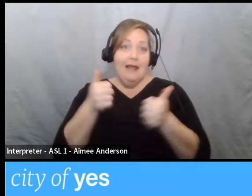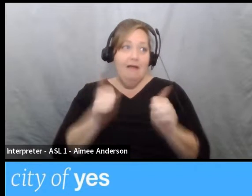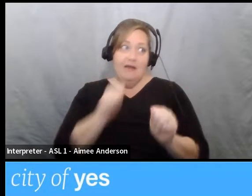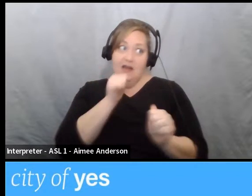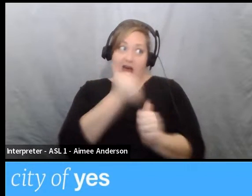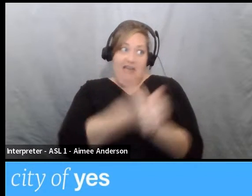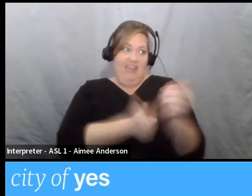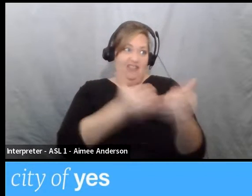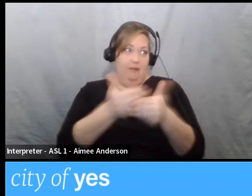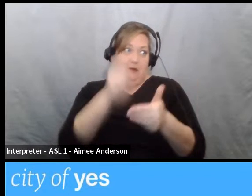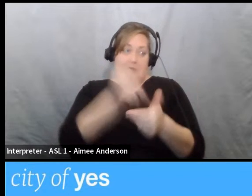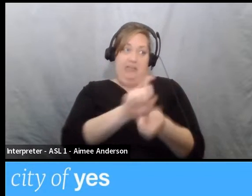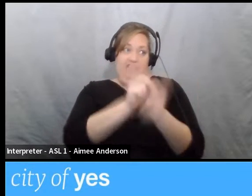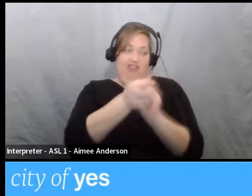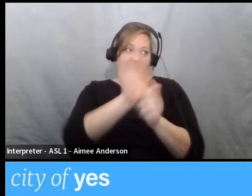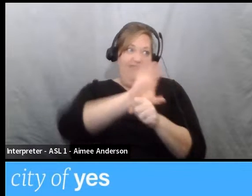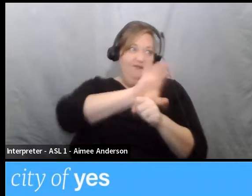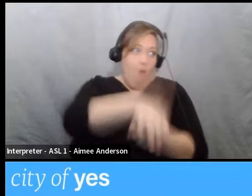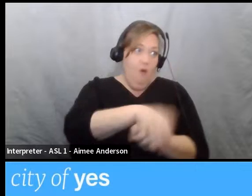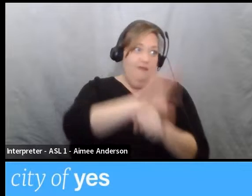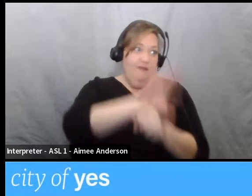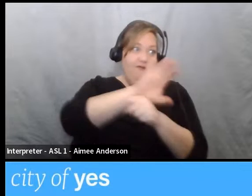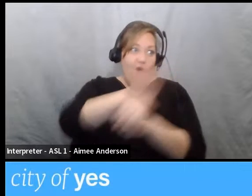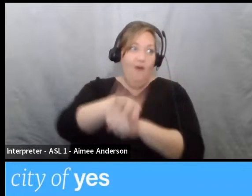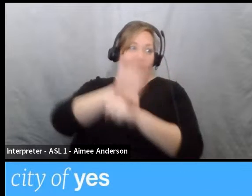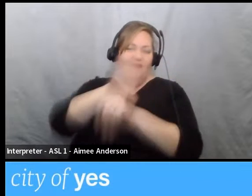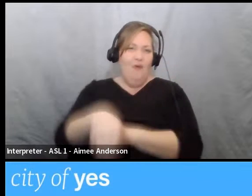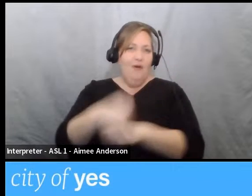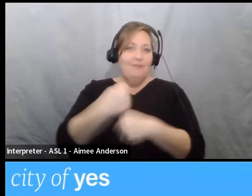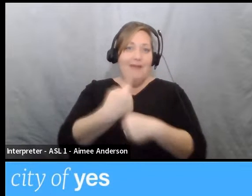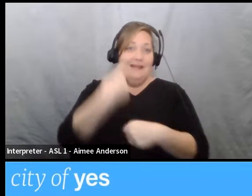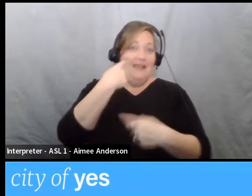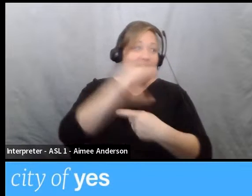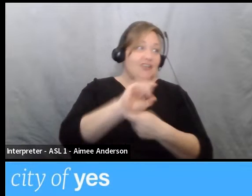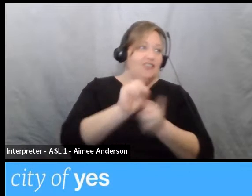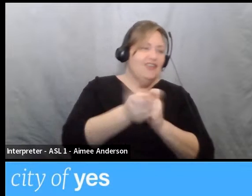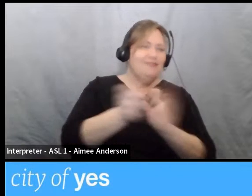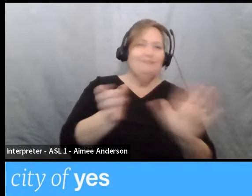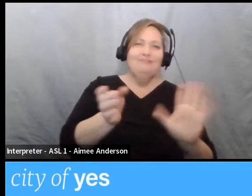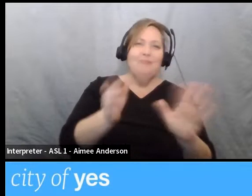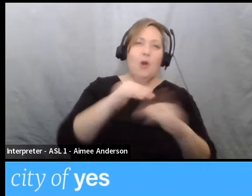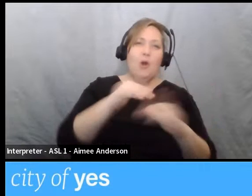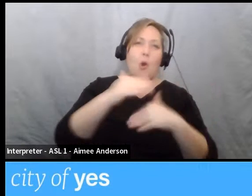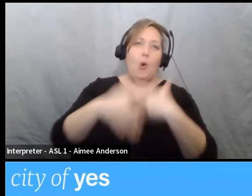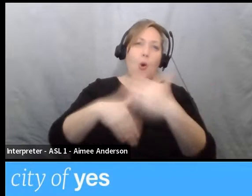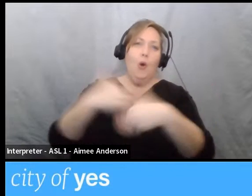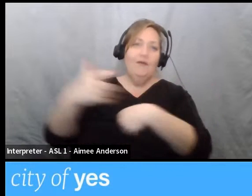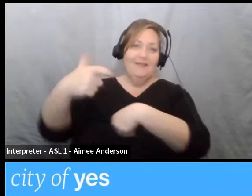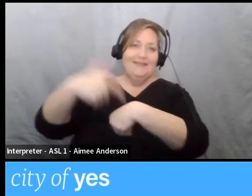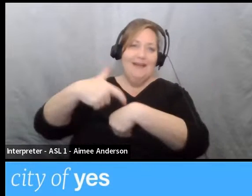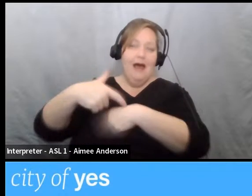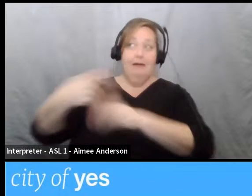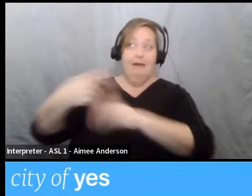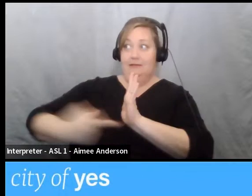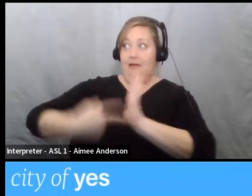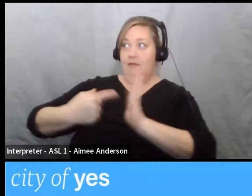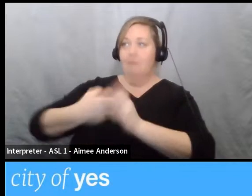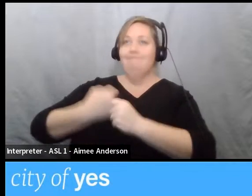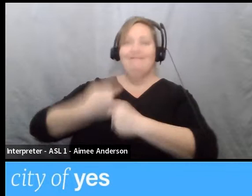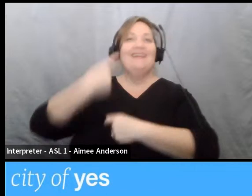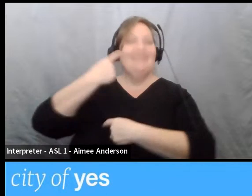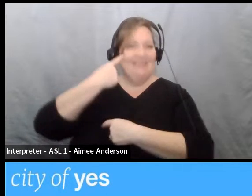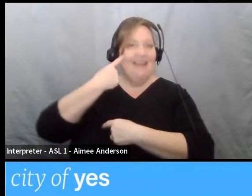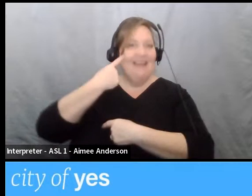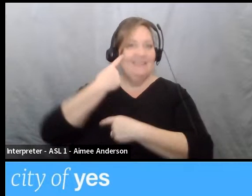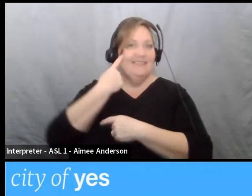needs to change or that's ripe for change or would make sense to change. But over time, sometimes it makes sense to do that